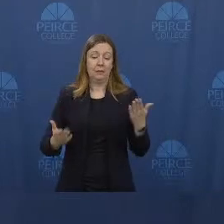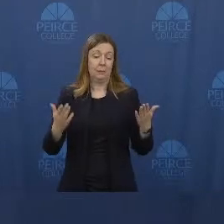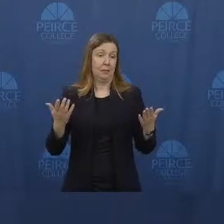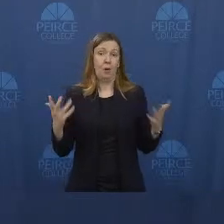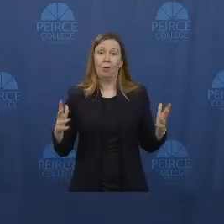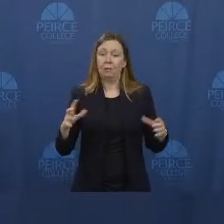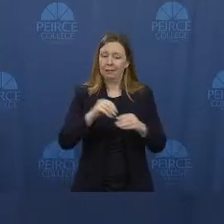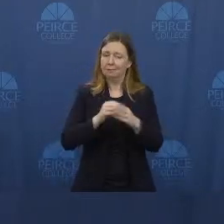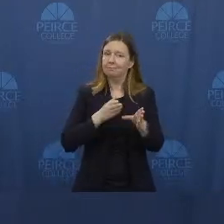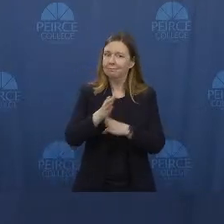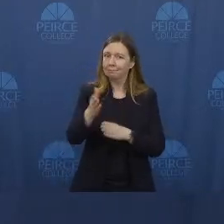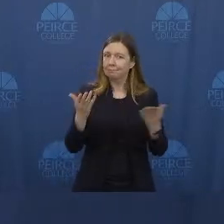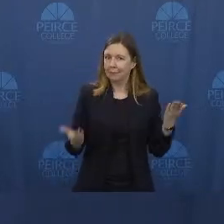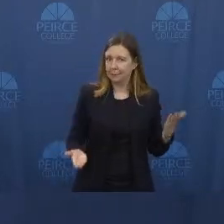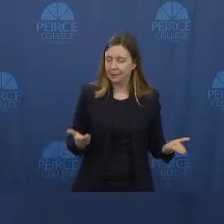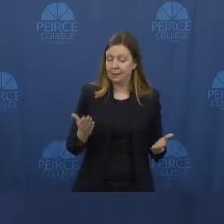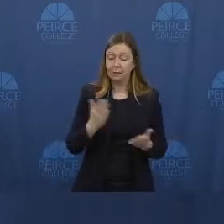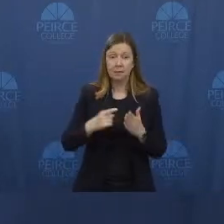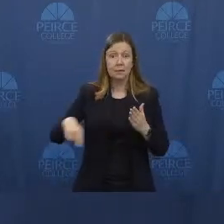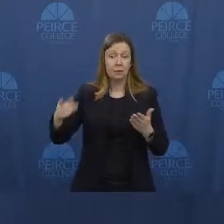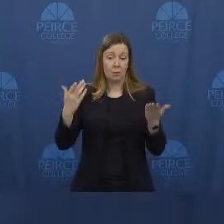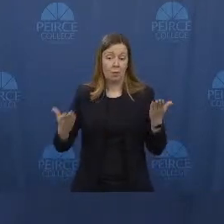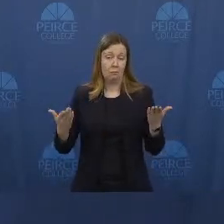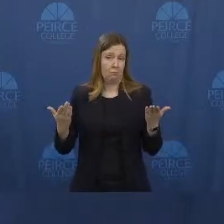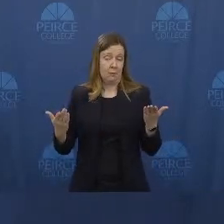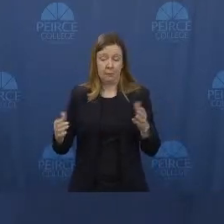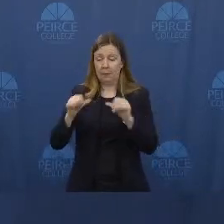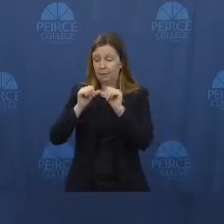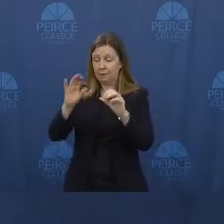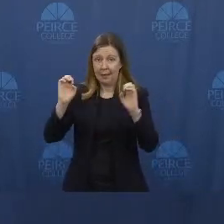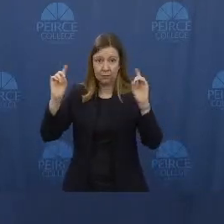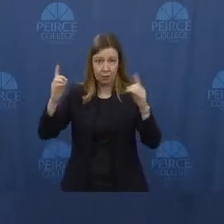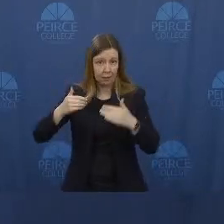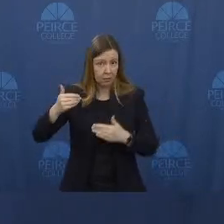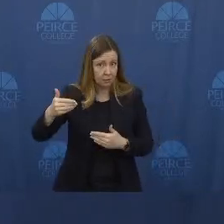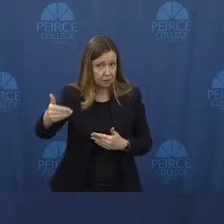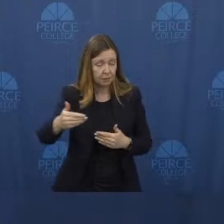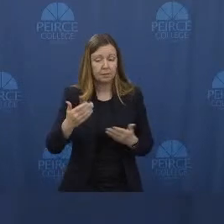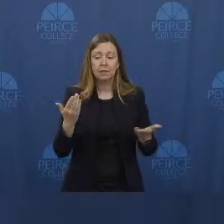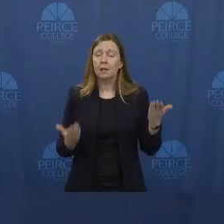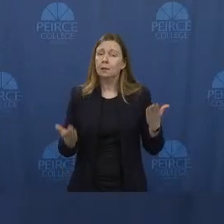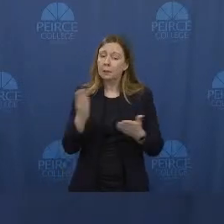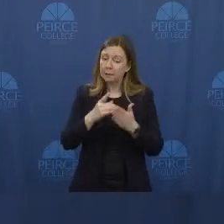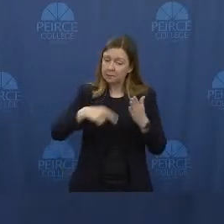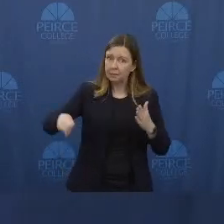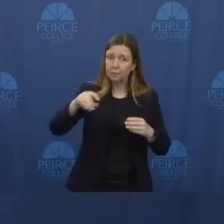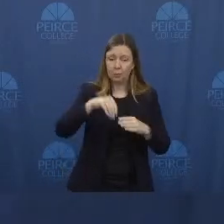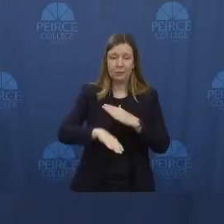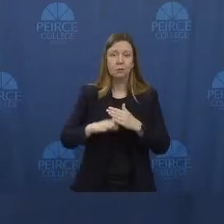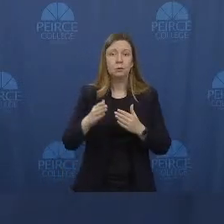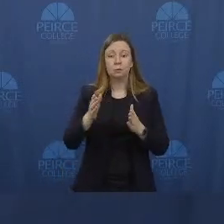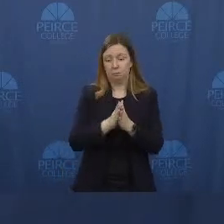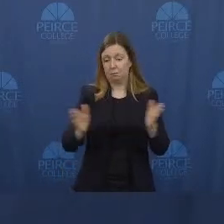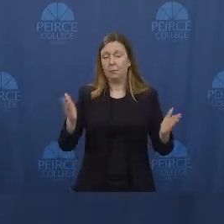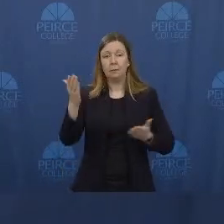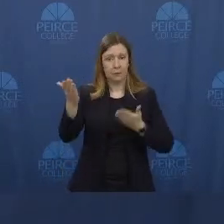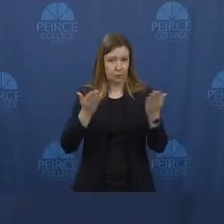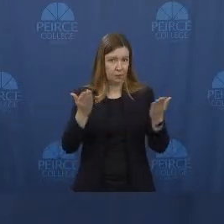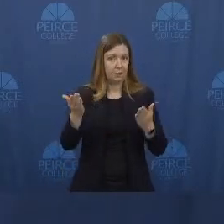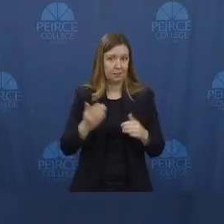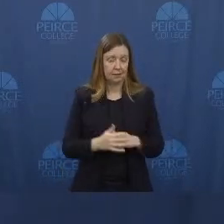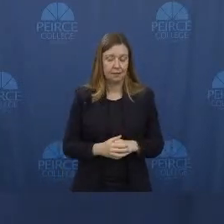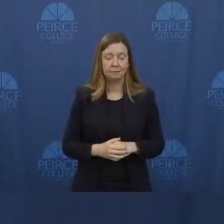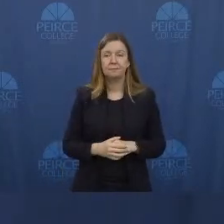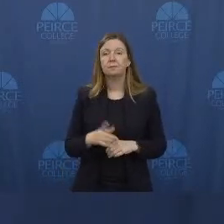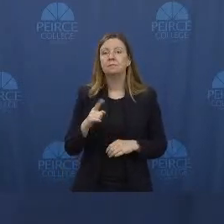already. Some of you may be continuing your education, and some of you may be going into public service. As